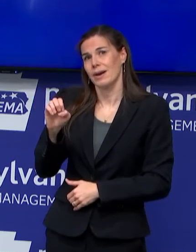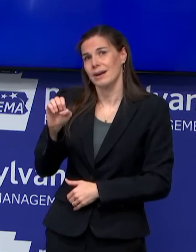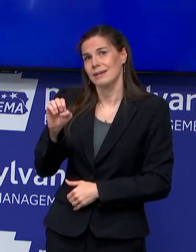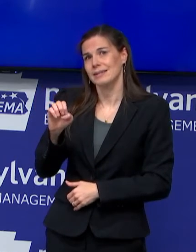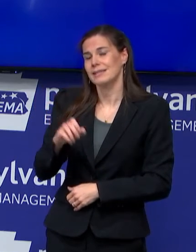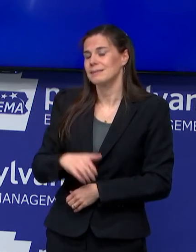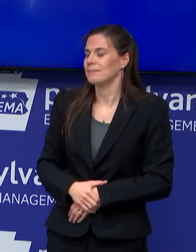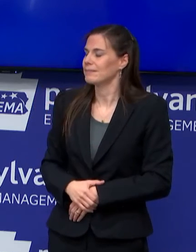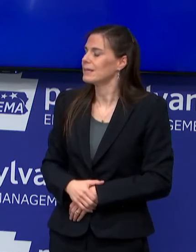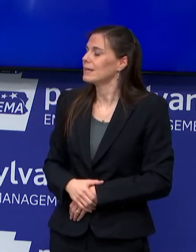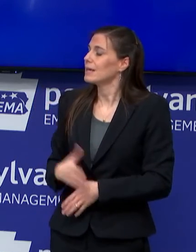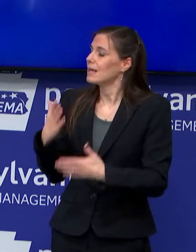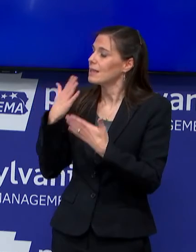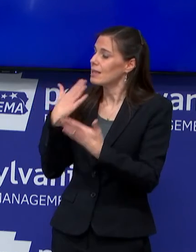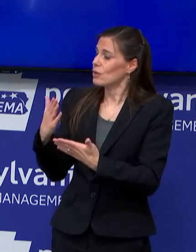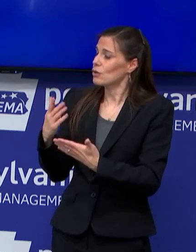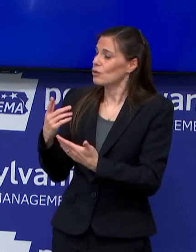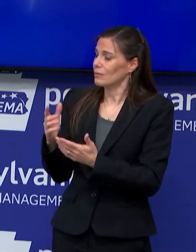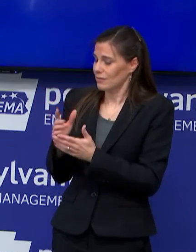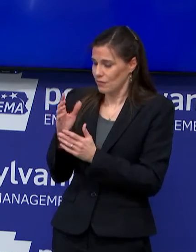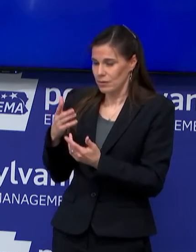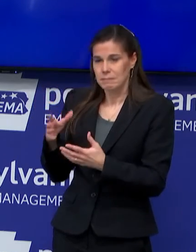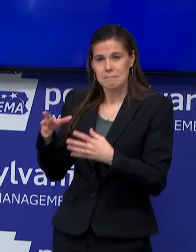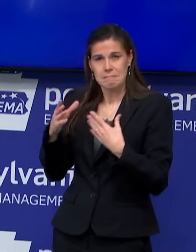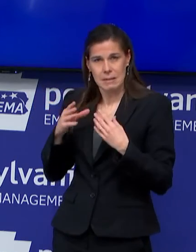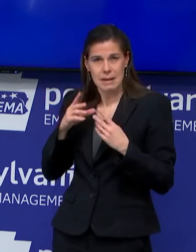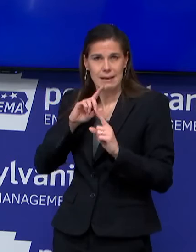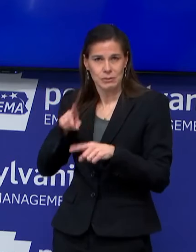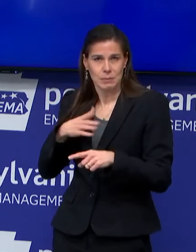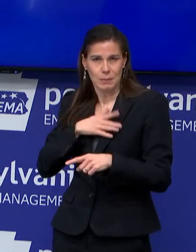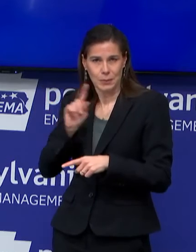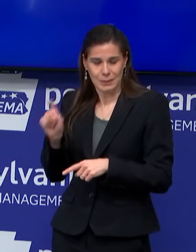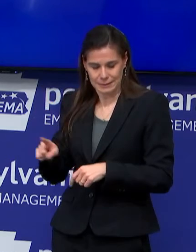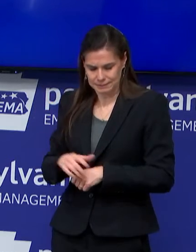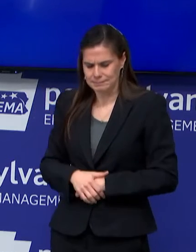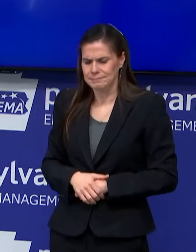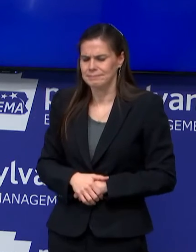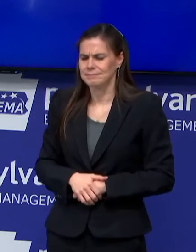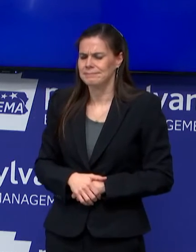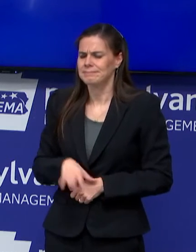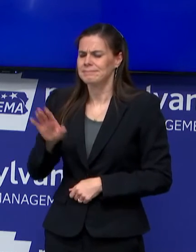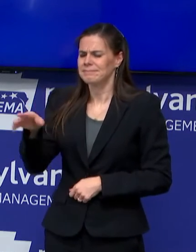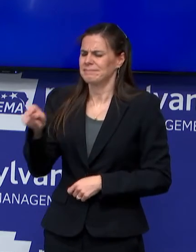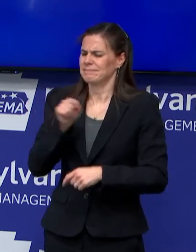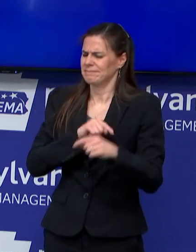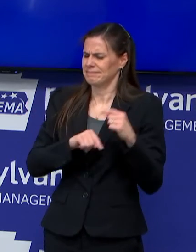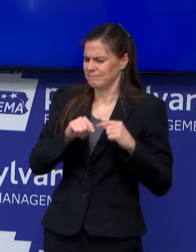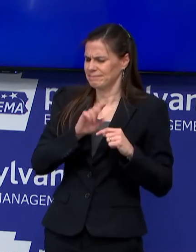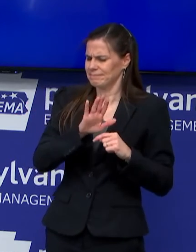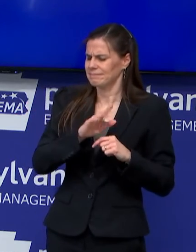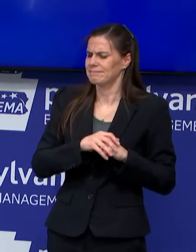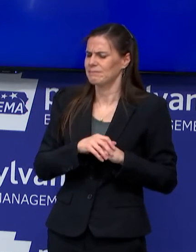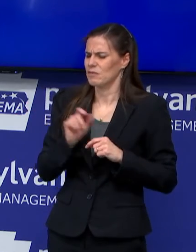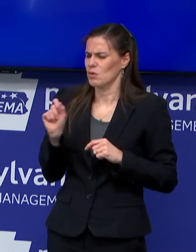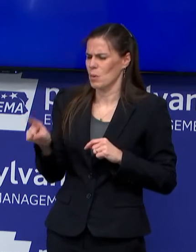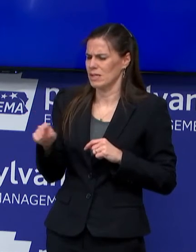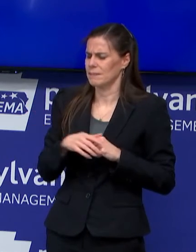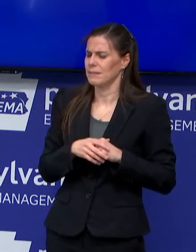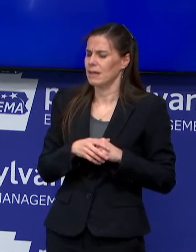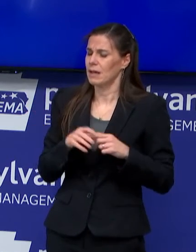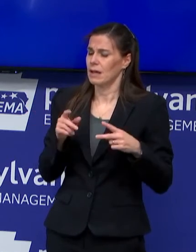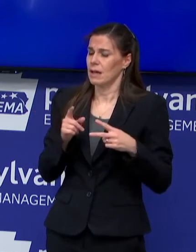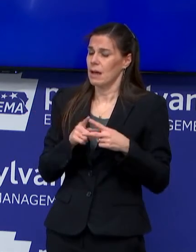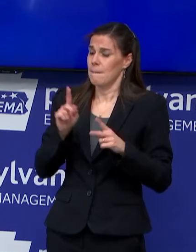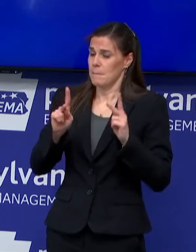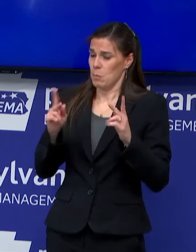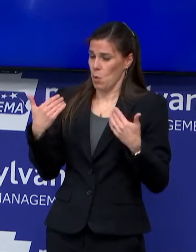my question. So I just wanted to clarify from an earlier point that was addressed. Do people who get vaccinated